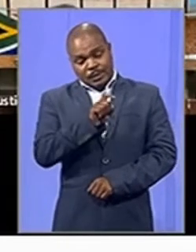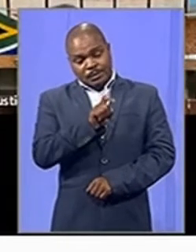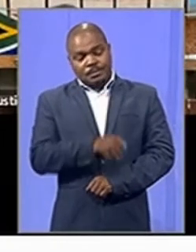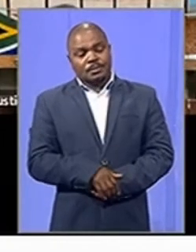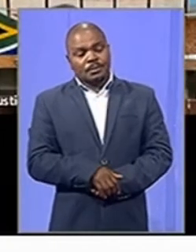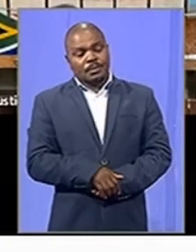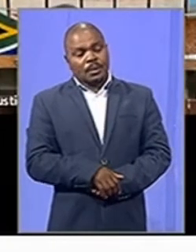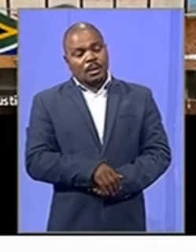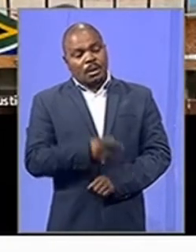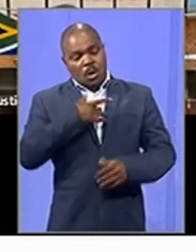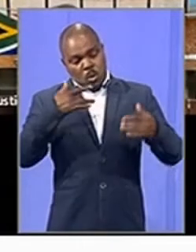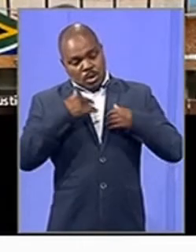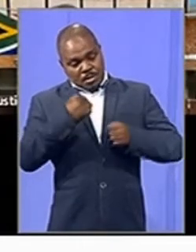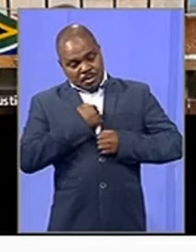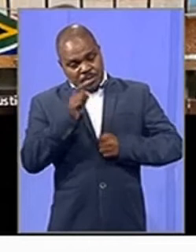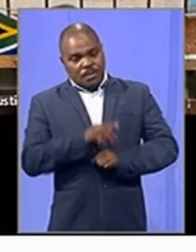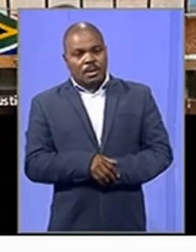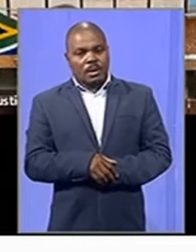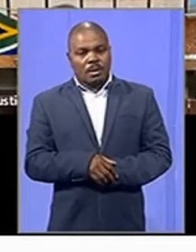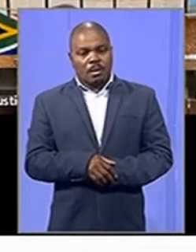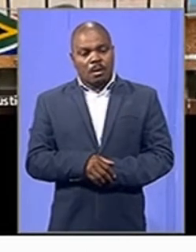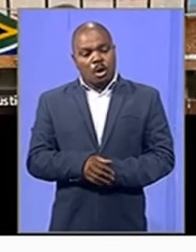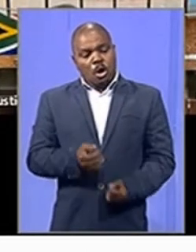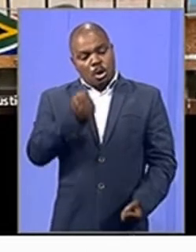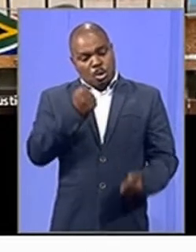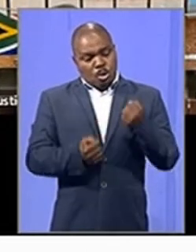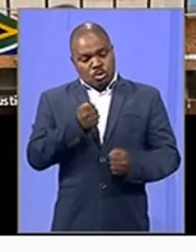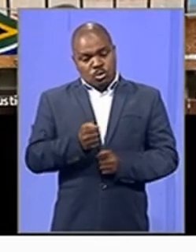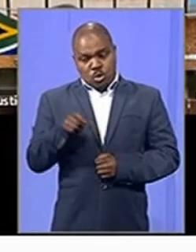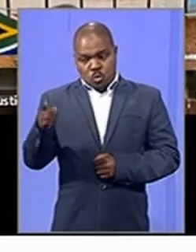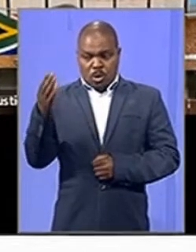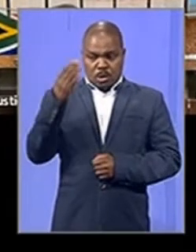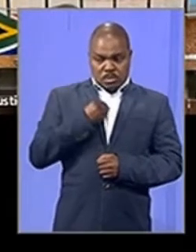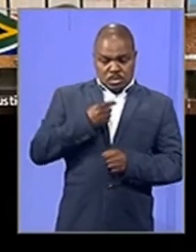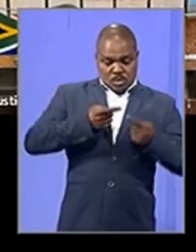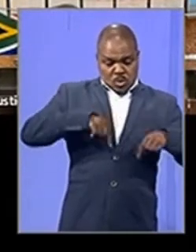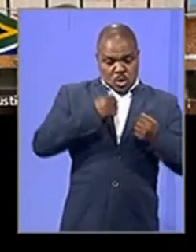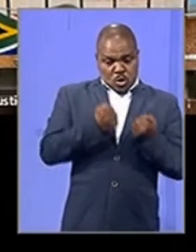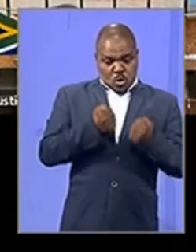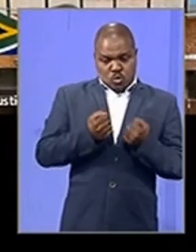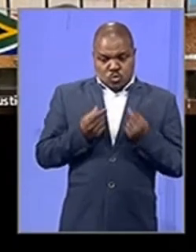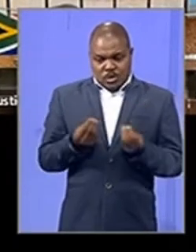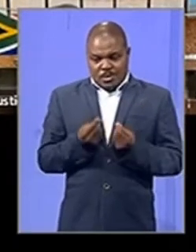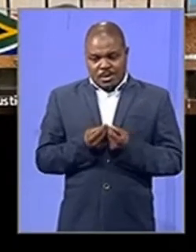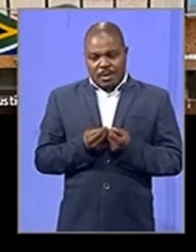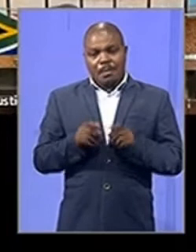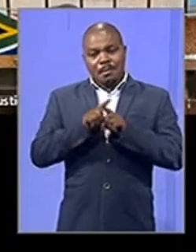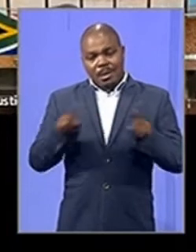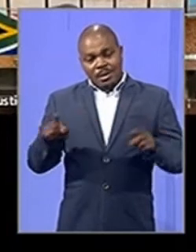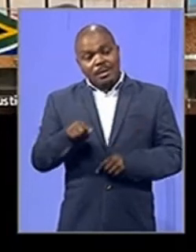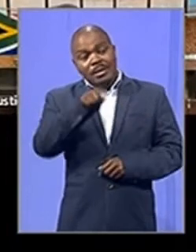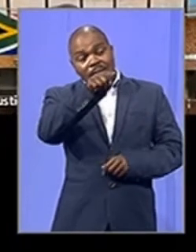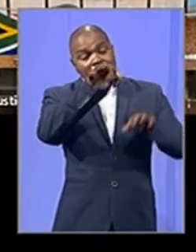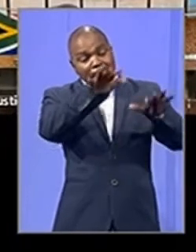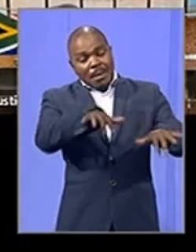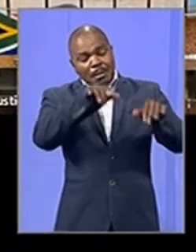Tengroef. Why should this court be asked to do something which Parliament is expressly empowered to